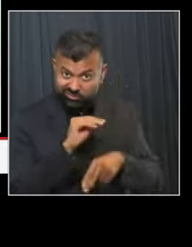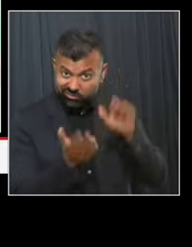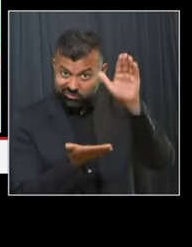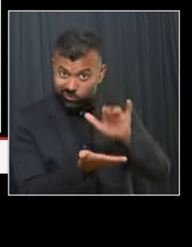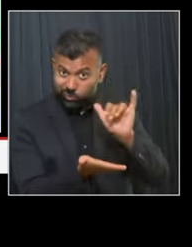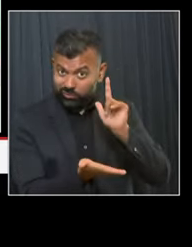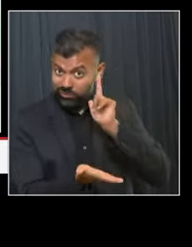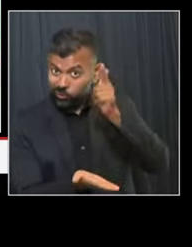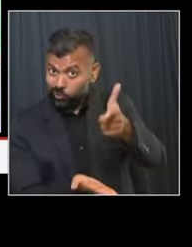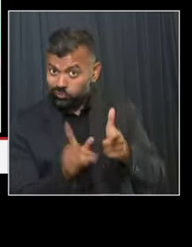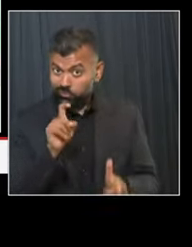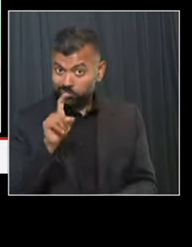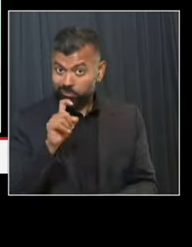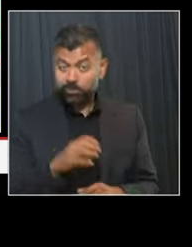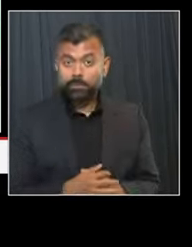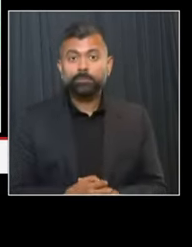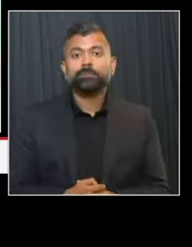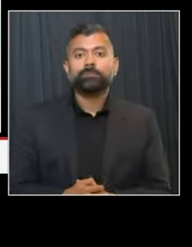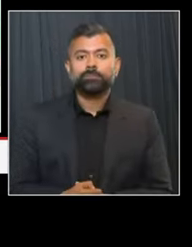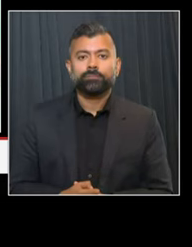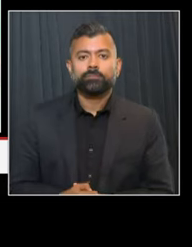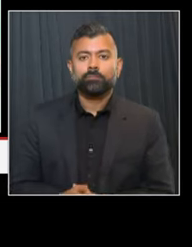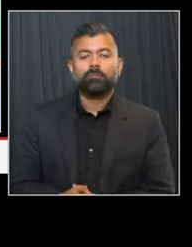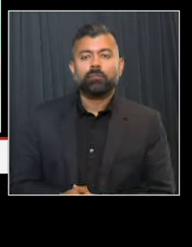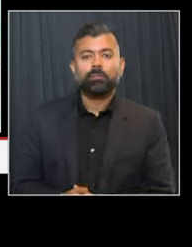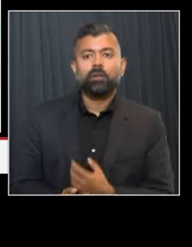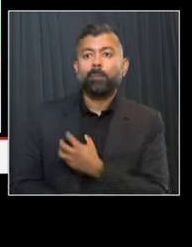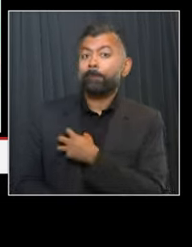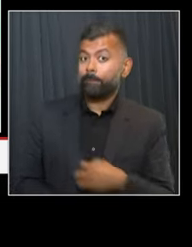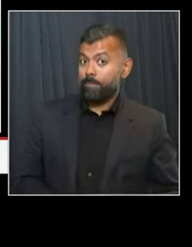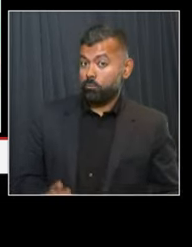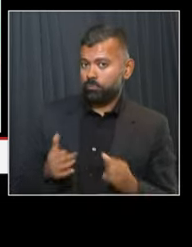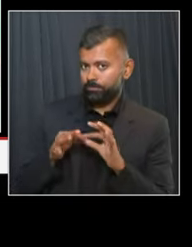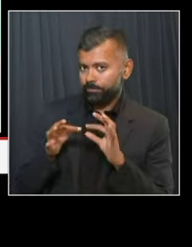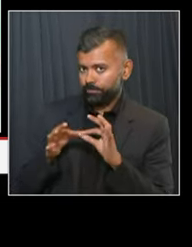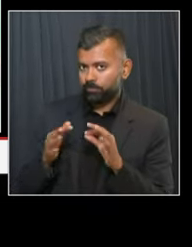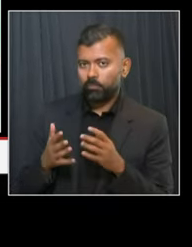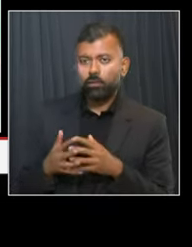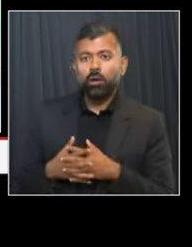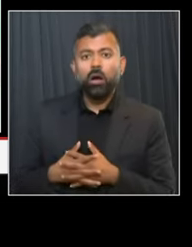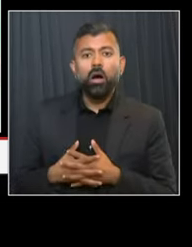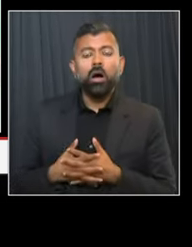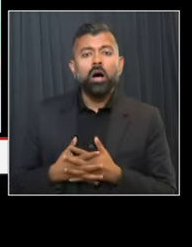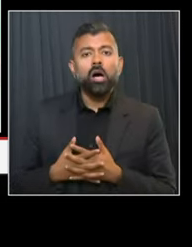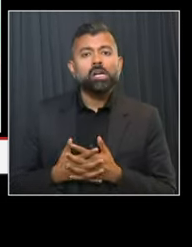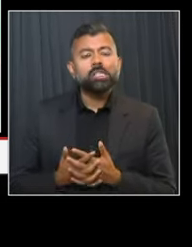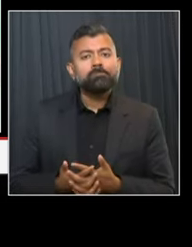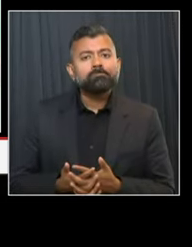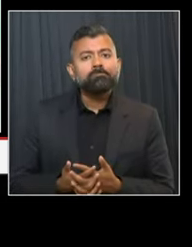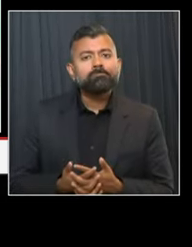would stand here as mayor saying that there will be a significant